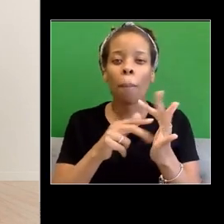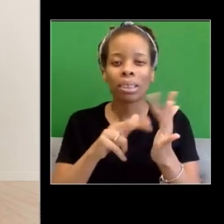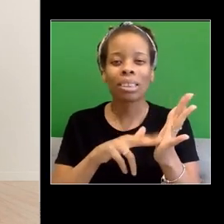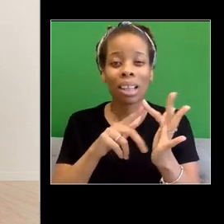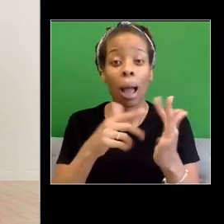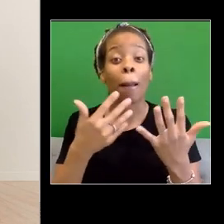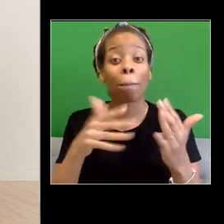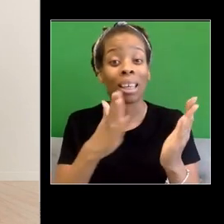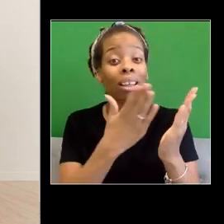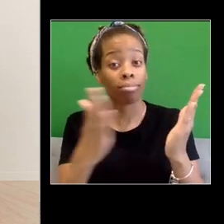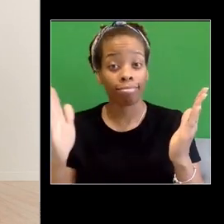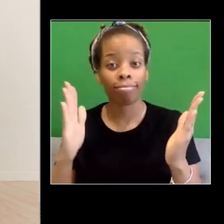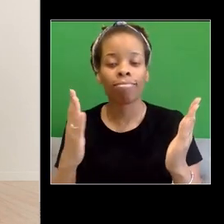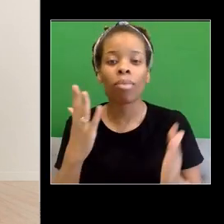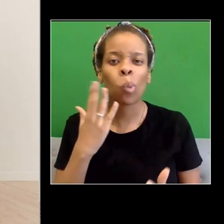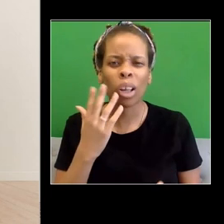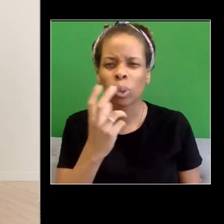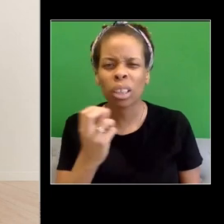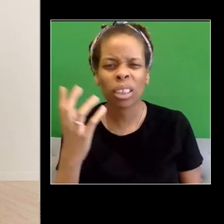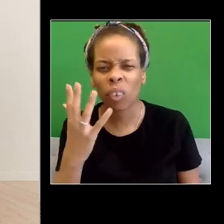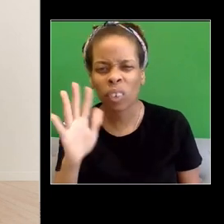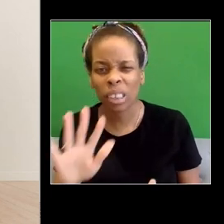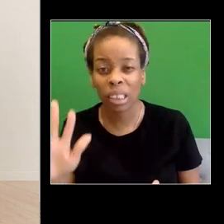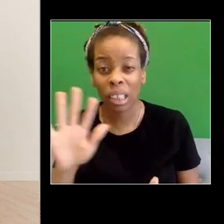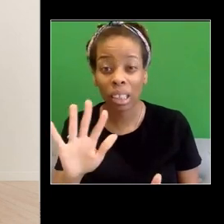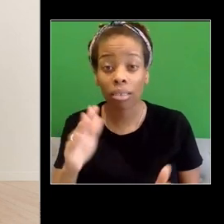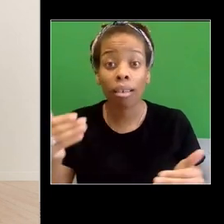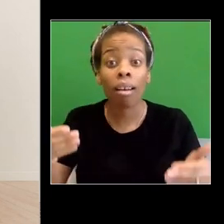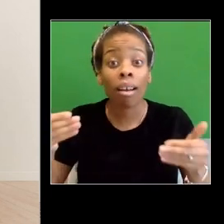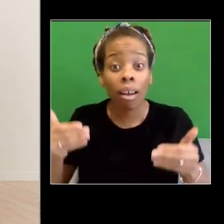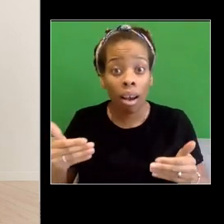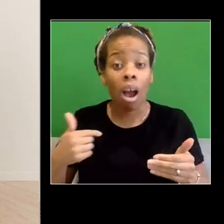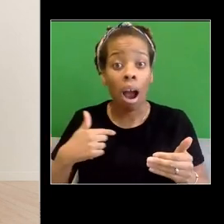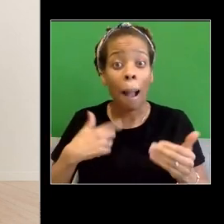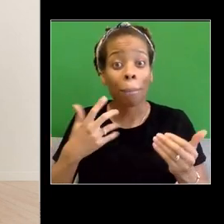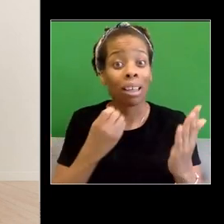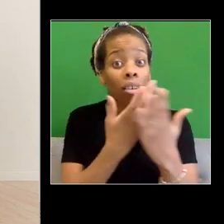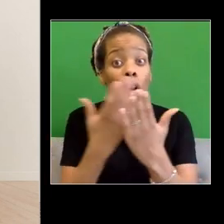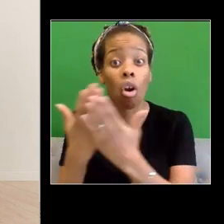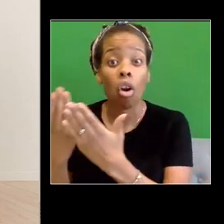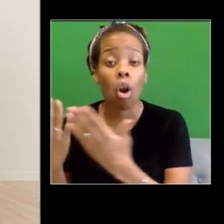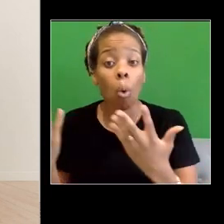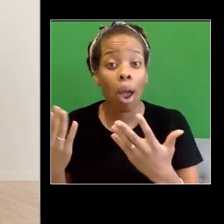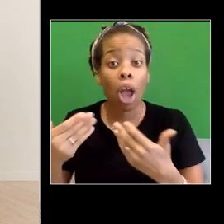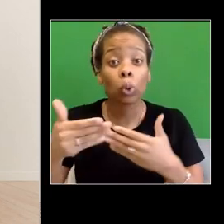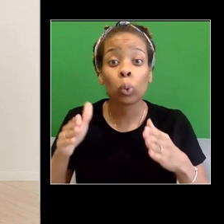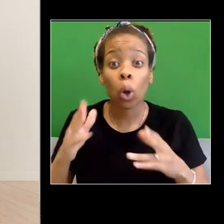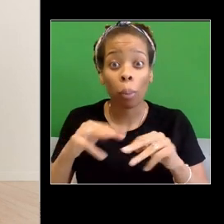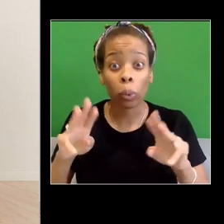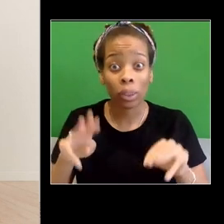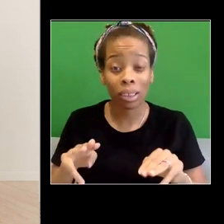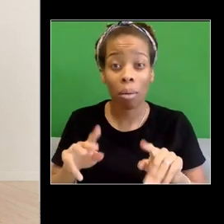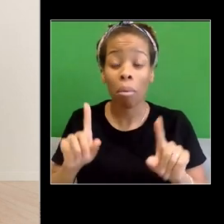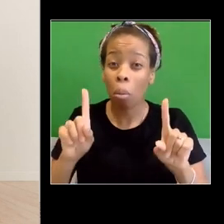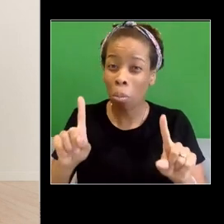2015, whenever it was, I can't remember now. And prior to that, the Studio Museum. But I suppose there haven't been many occasions where I've brought together a